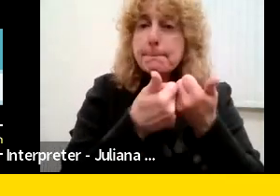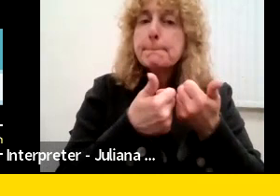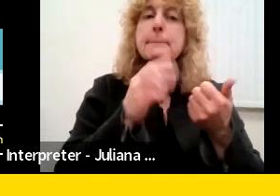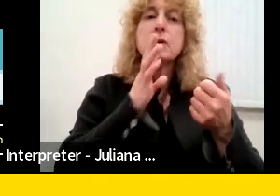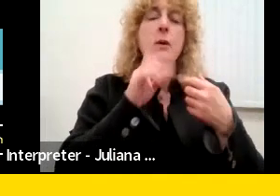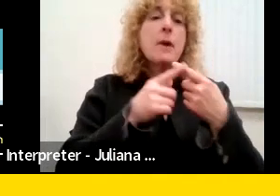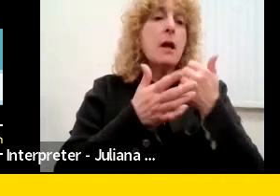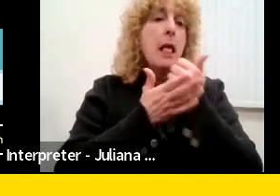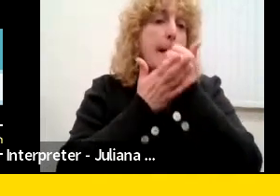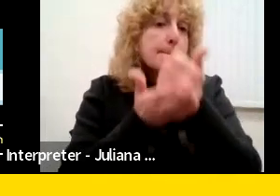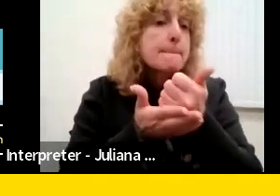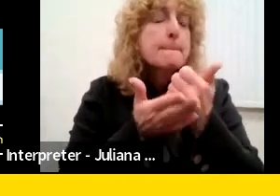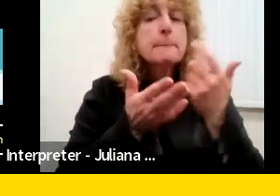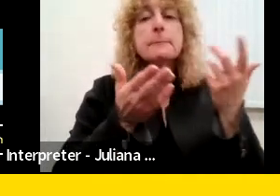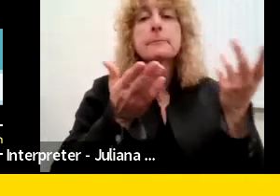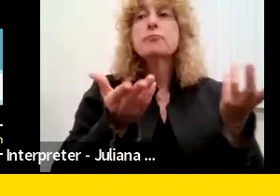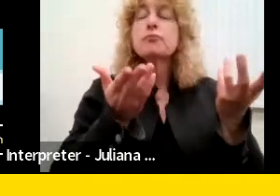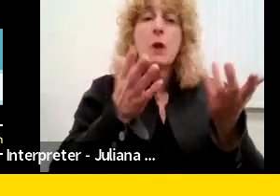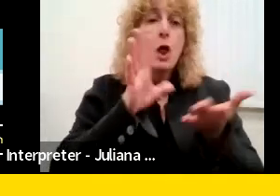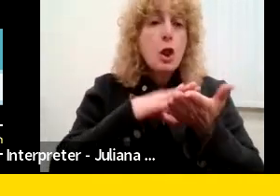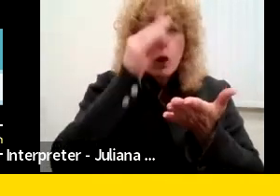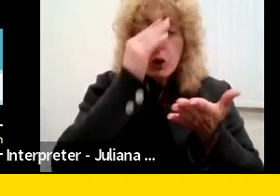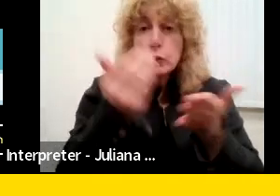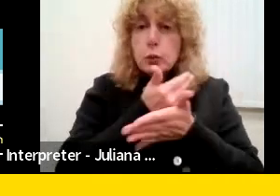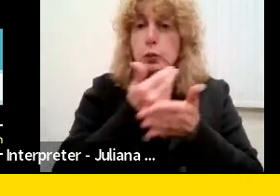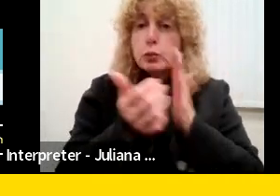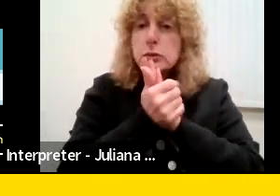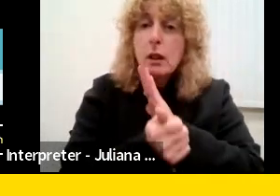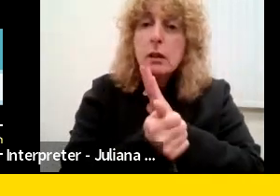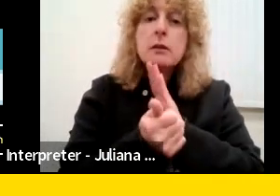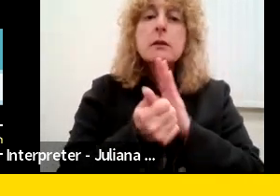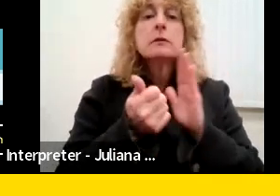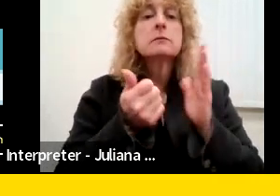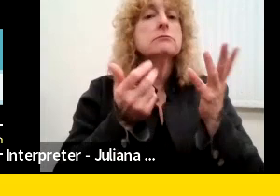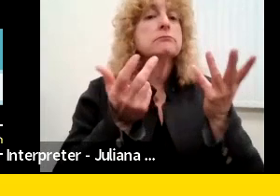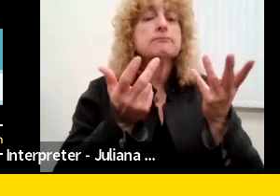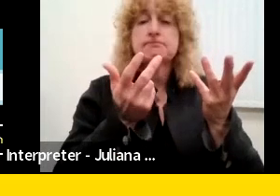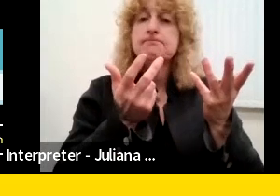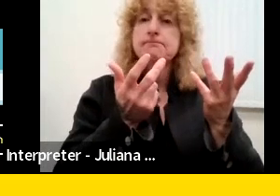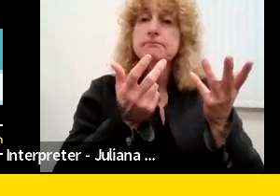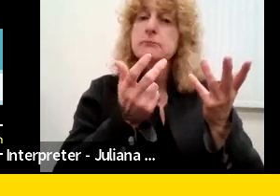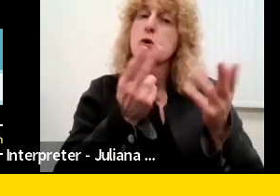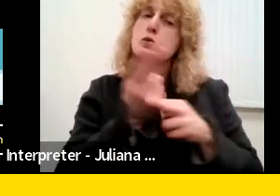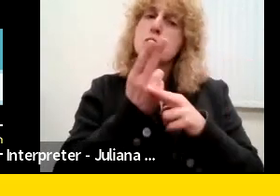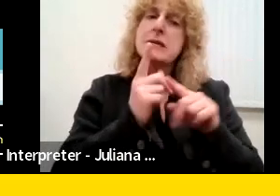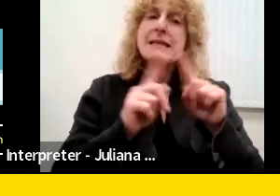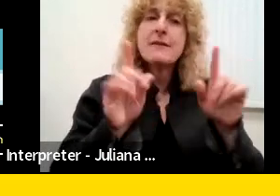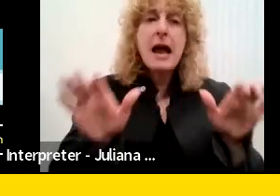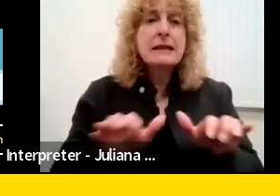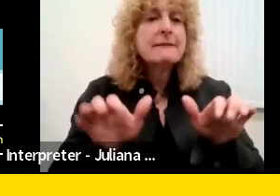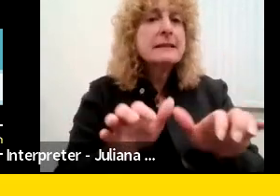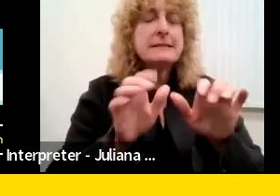and then also learning new skills, and using different